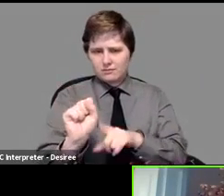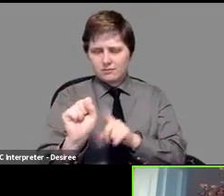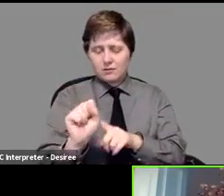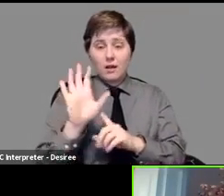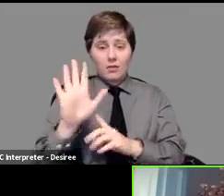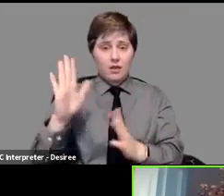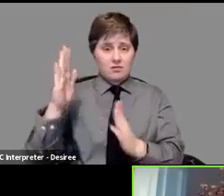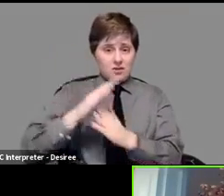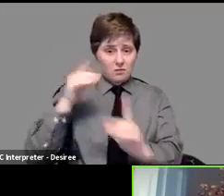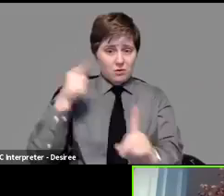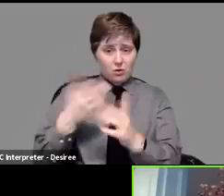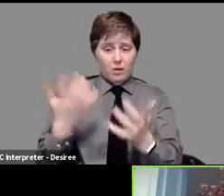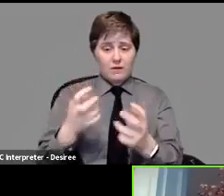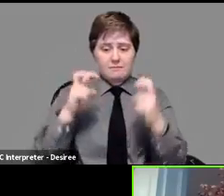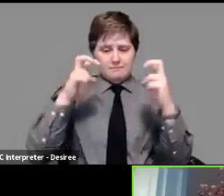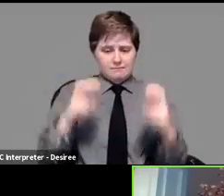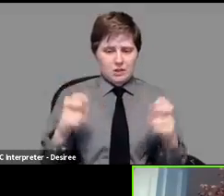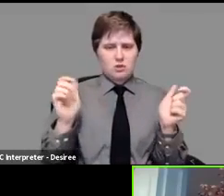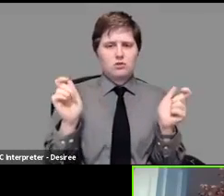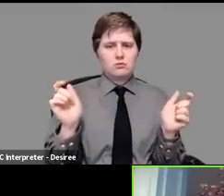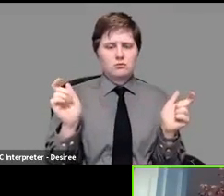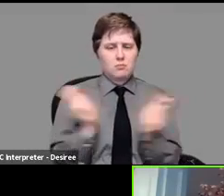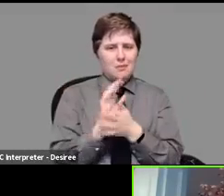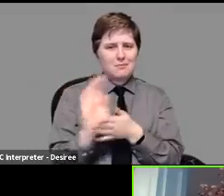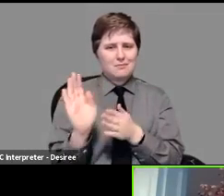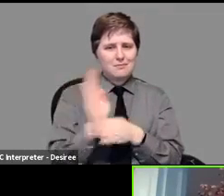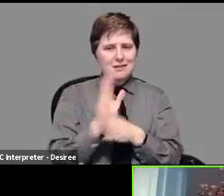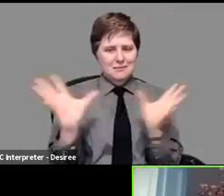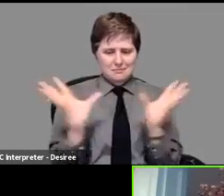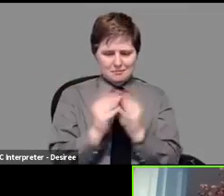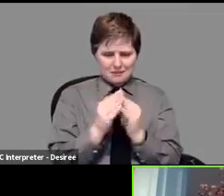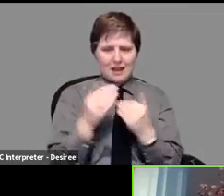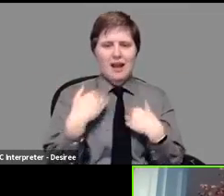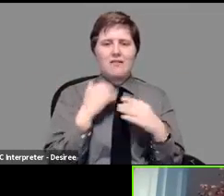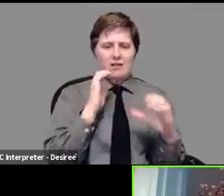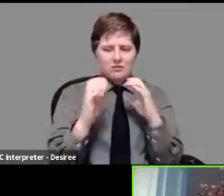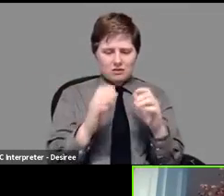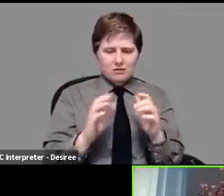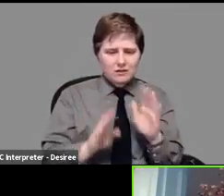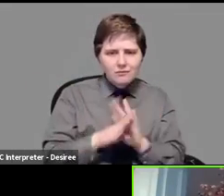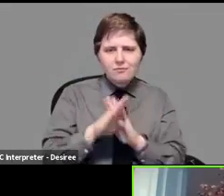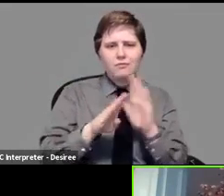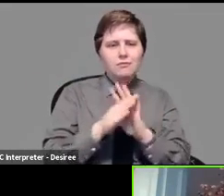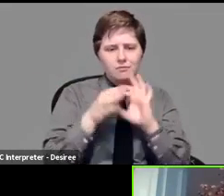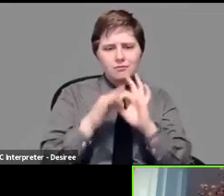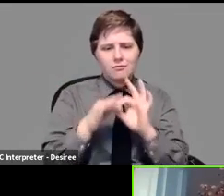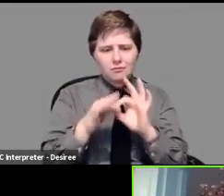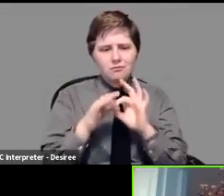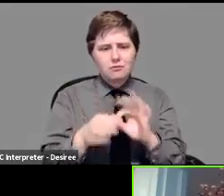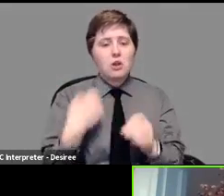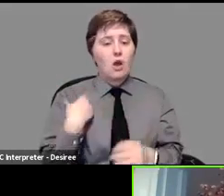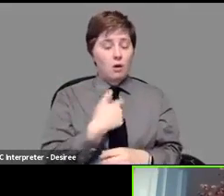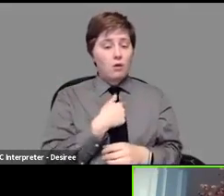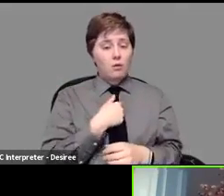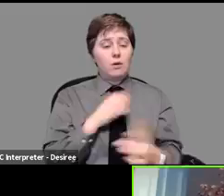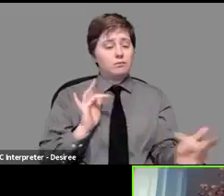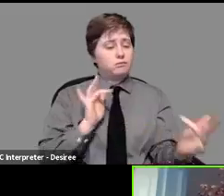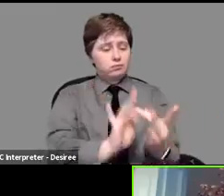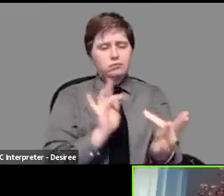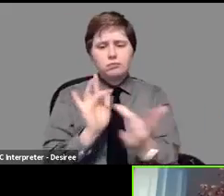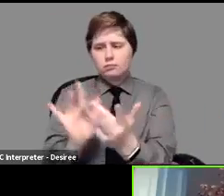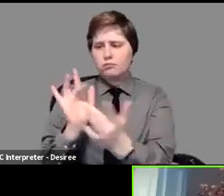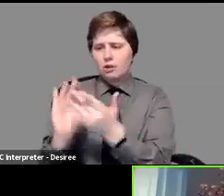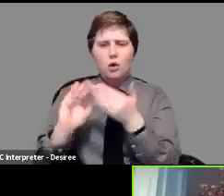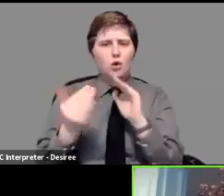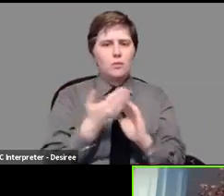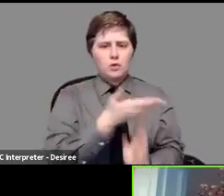down with these small businesses and have the right conversations with them and build those relationships. So we're actually reaching out to the